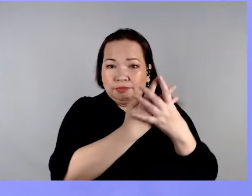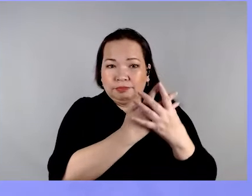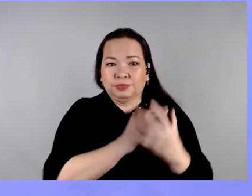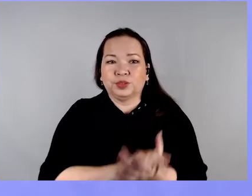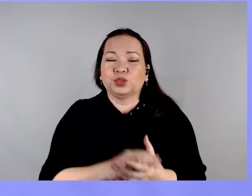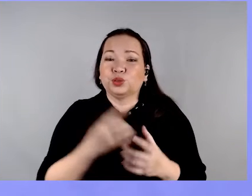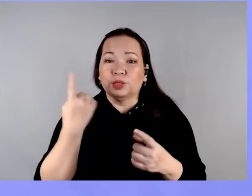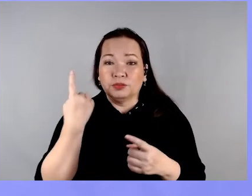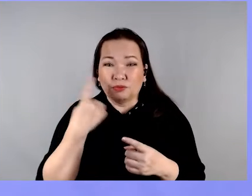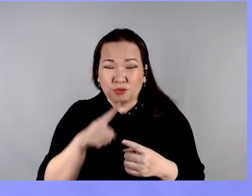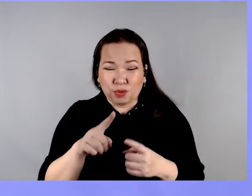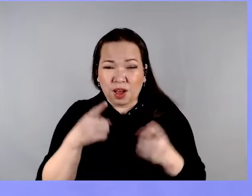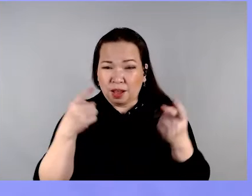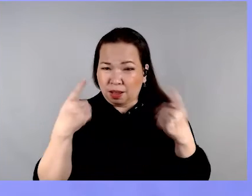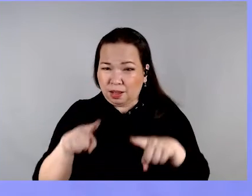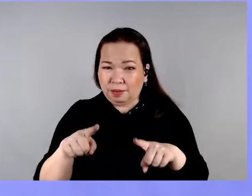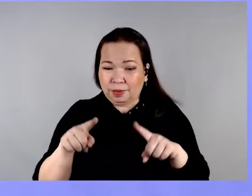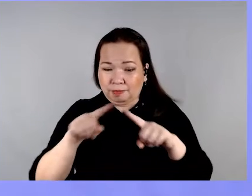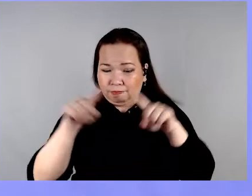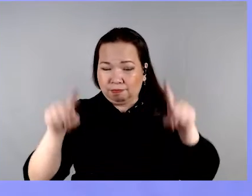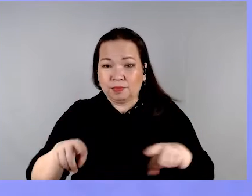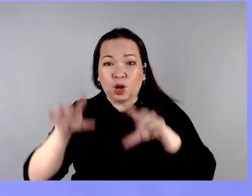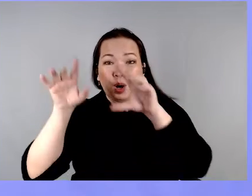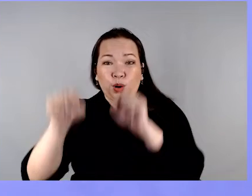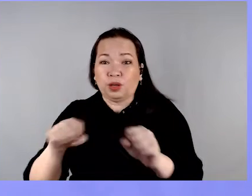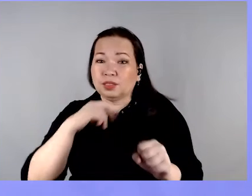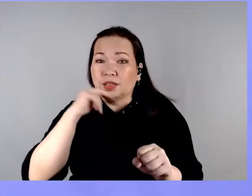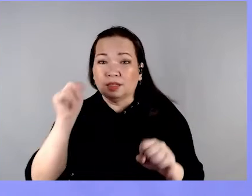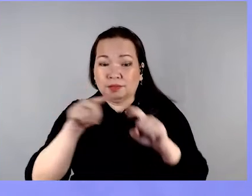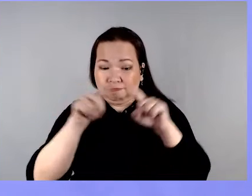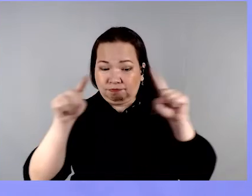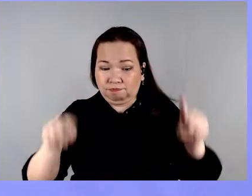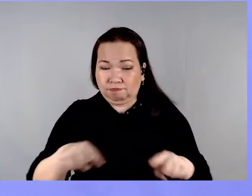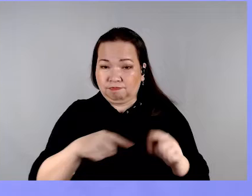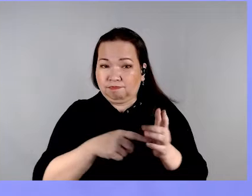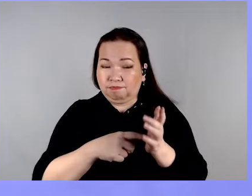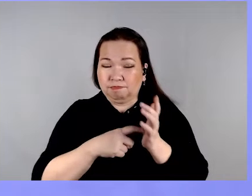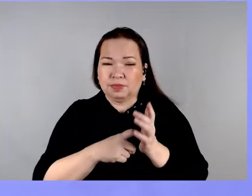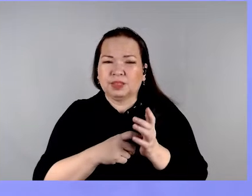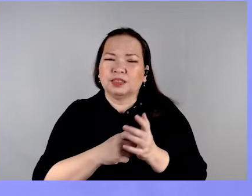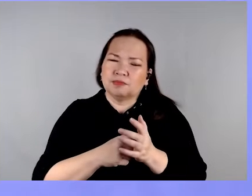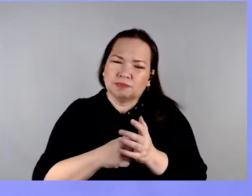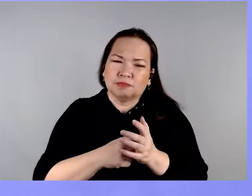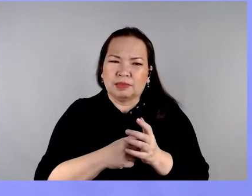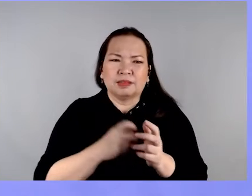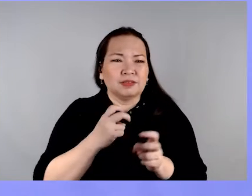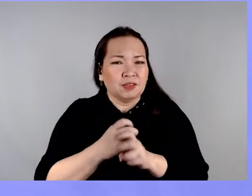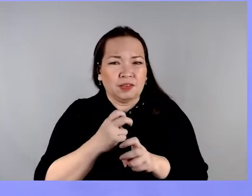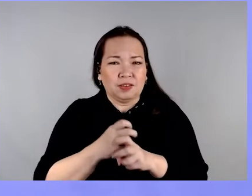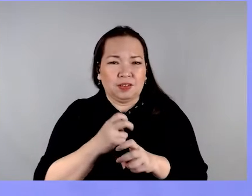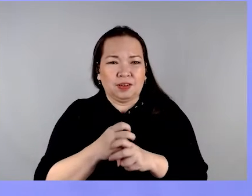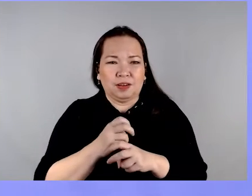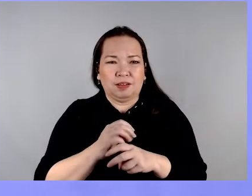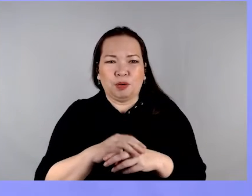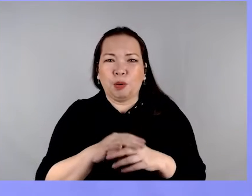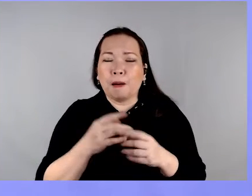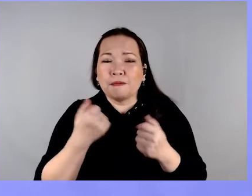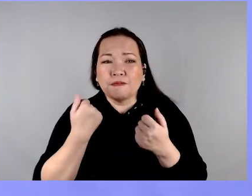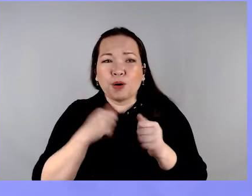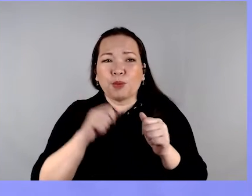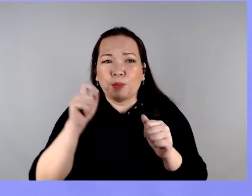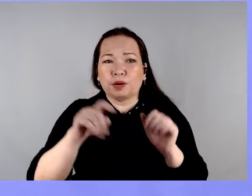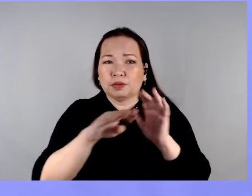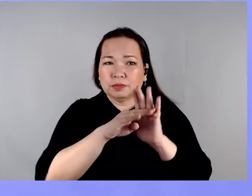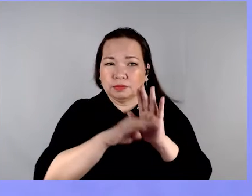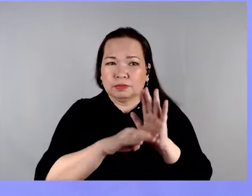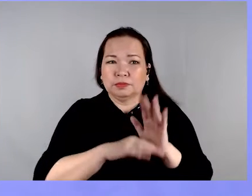arrests, inquest proceedings are crucial because this is where inquest prosecutors determine the validity of warrantless arrests based on all